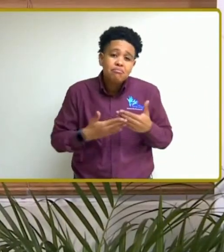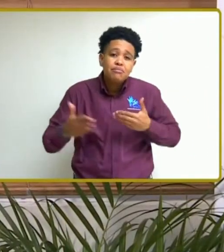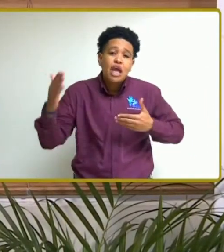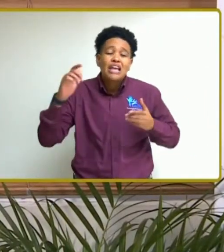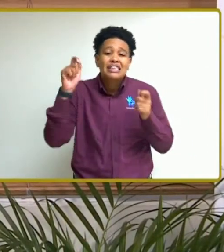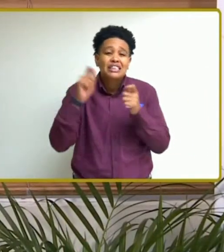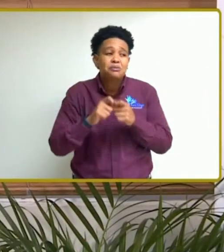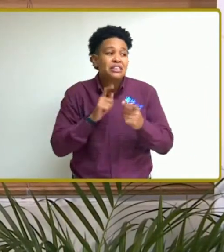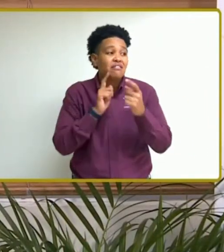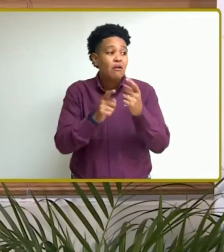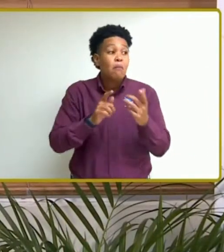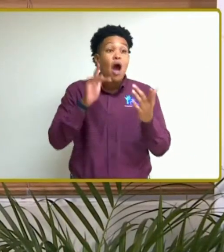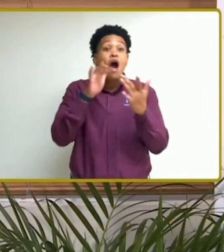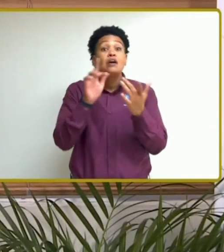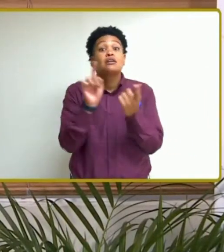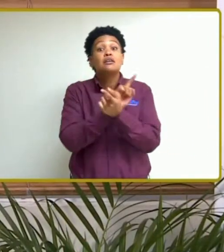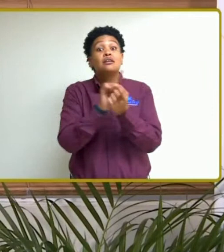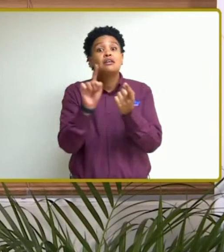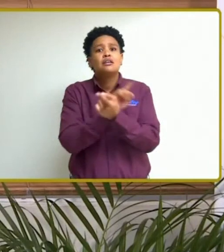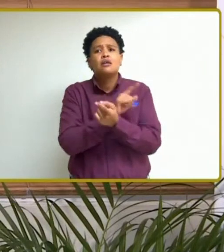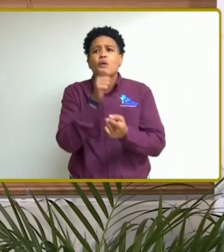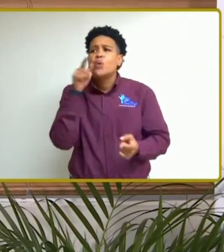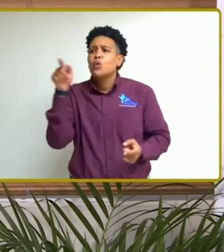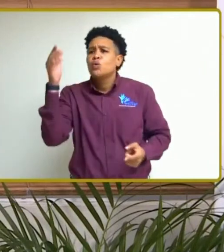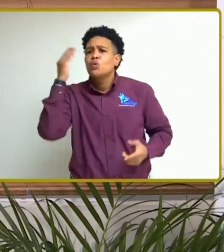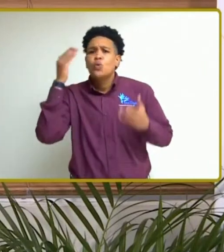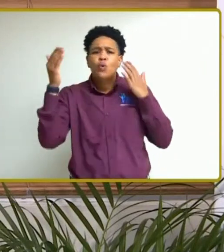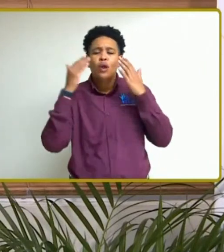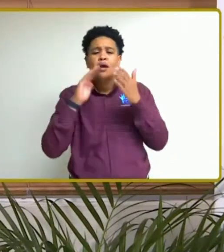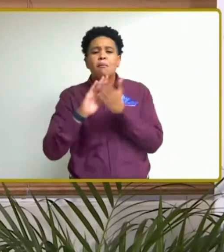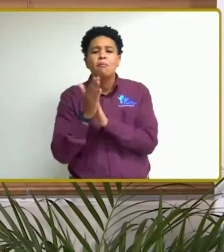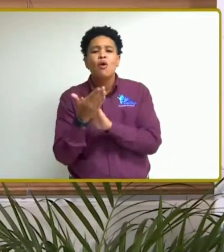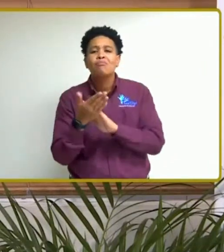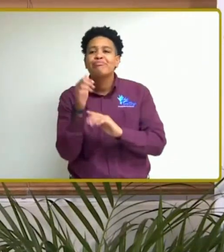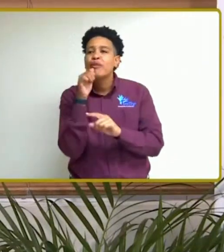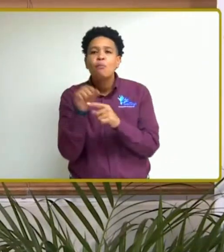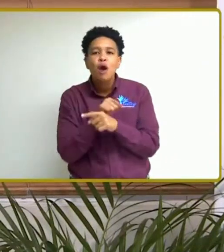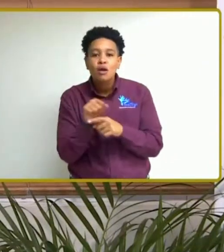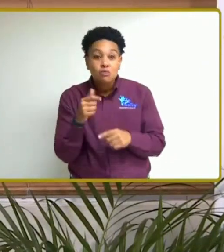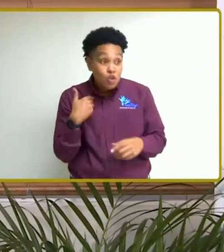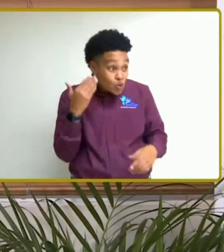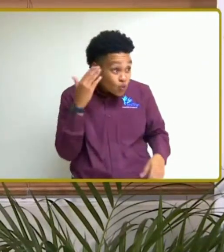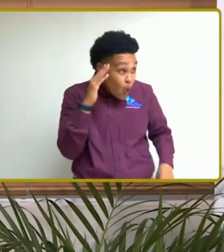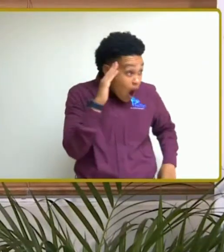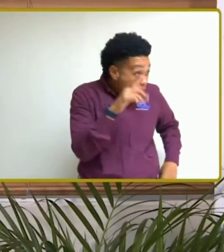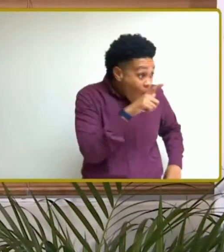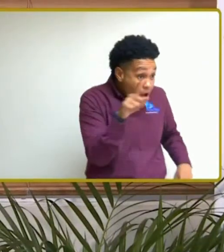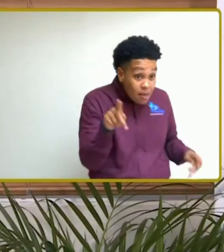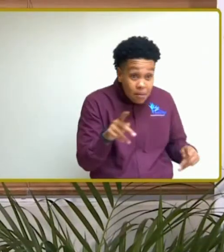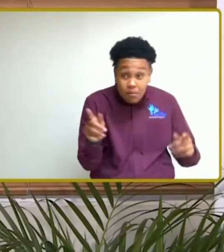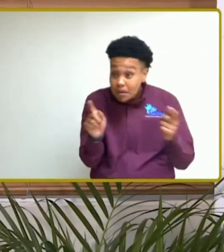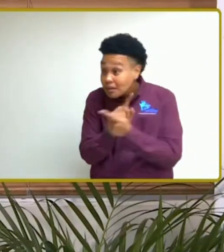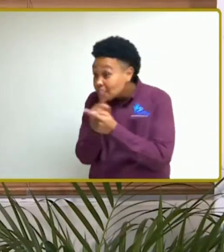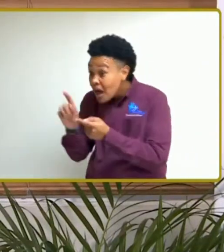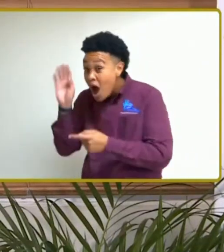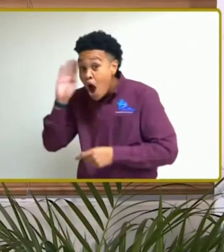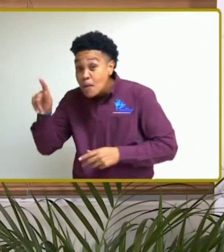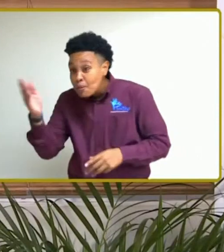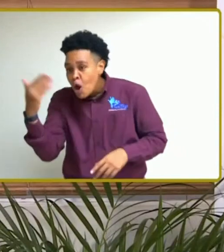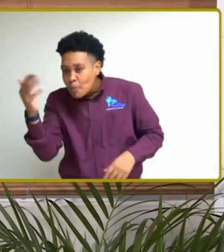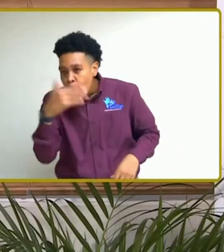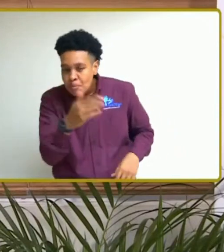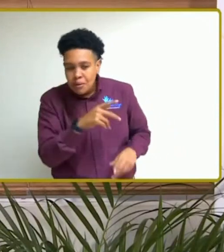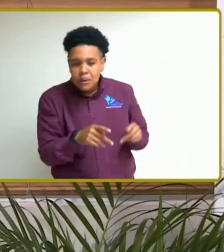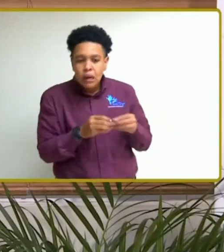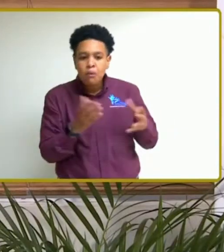tracing becomes impractical because you don't have enough people to contact trace every other person in the population. And that's what